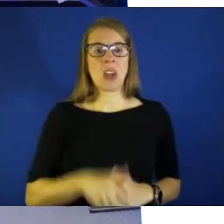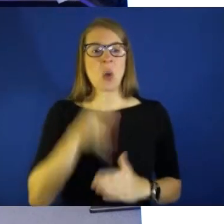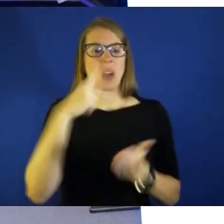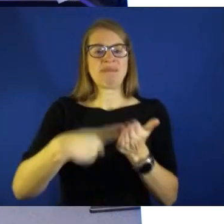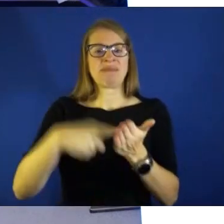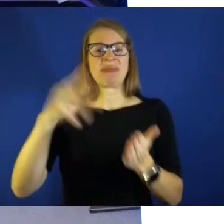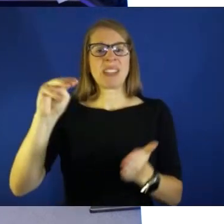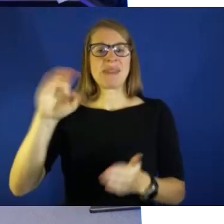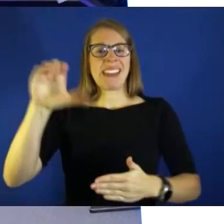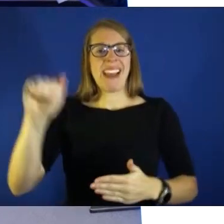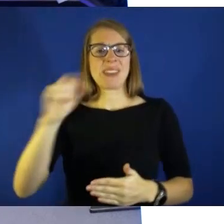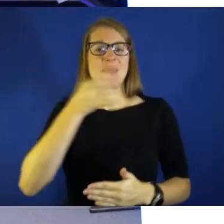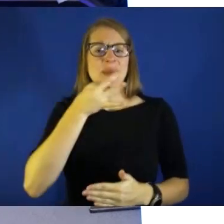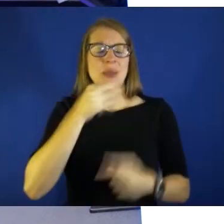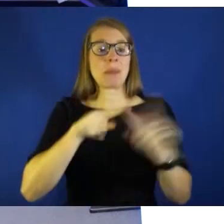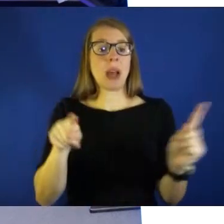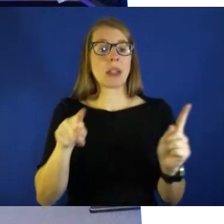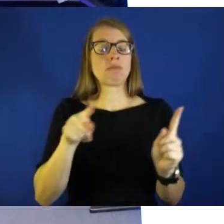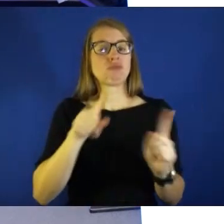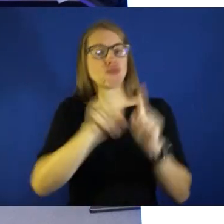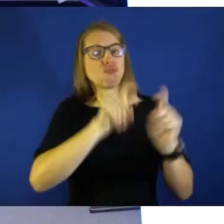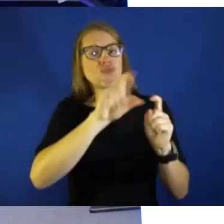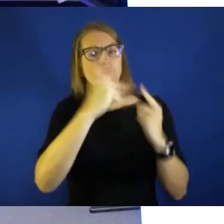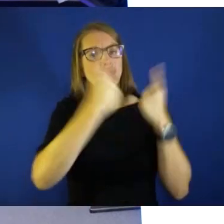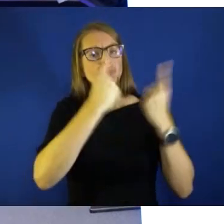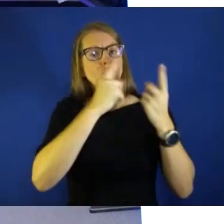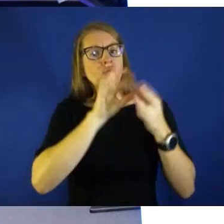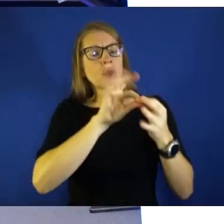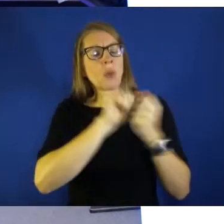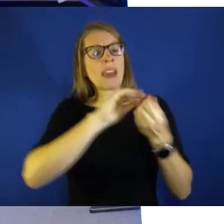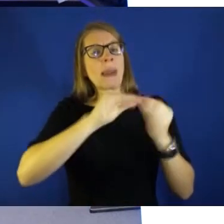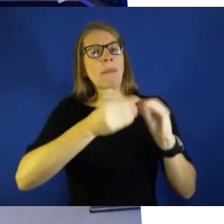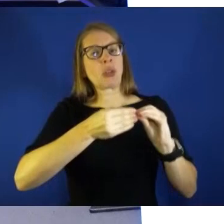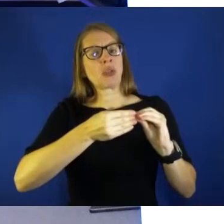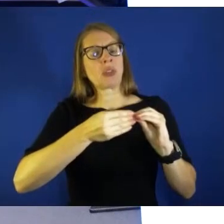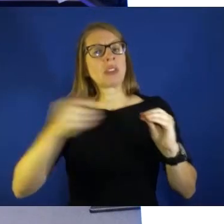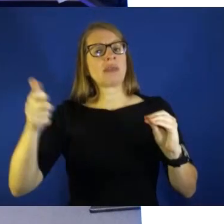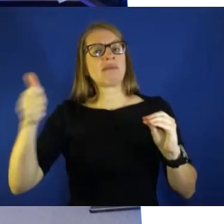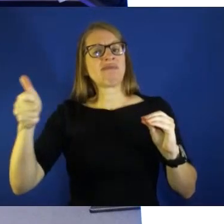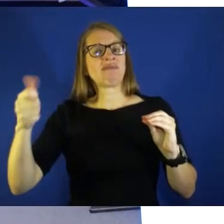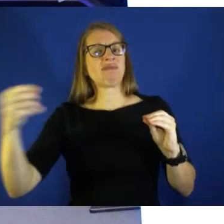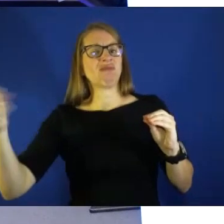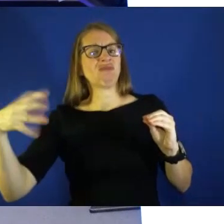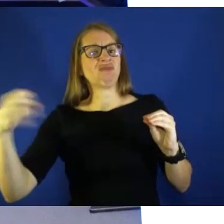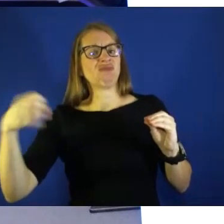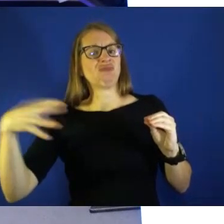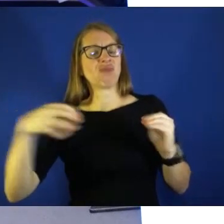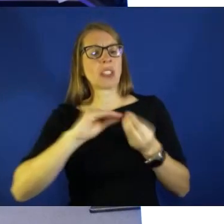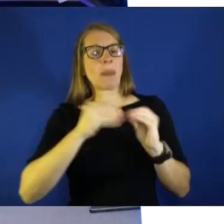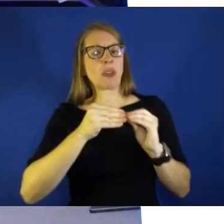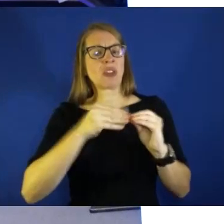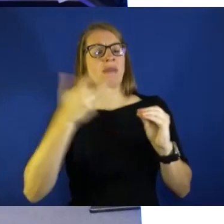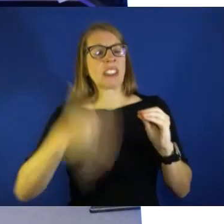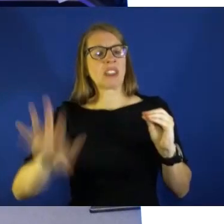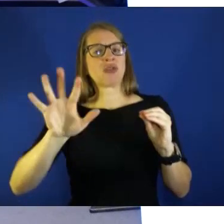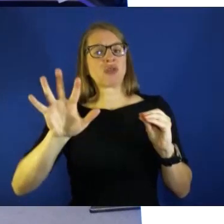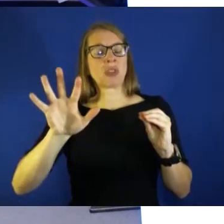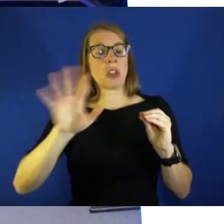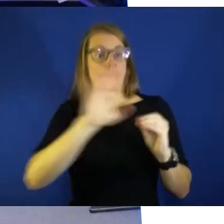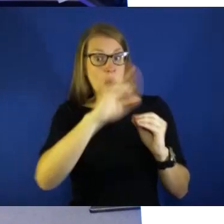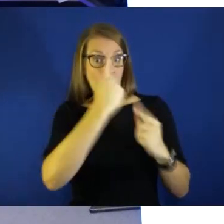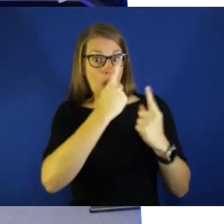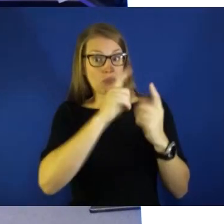of questions for you about just your thoughts on the numbers. Dr. Hawkinson talks about our numbers off the top of the show every day. Yep. I want to just hear your thoughts about that and